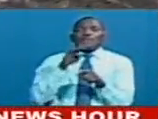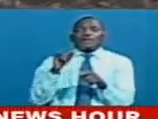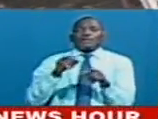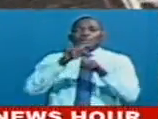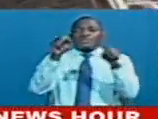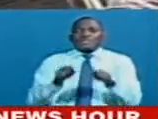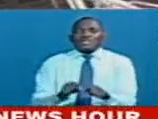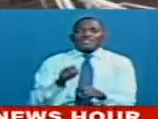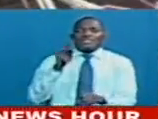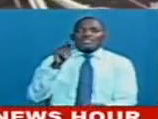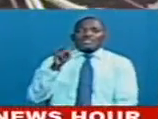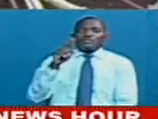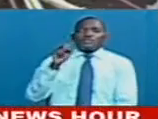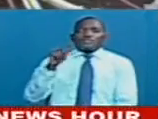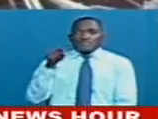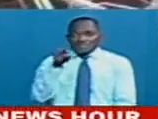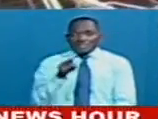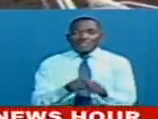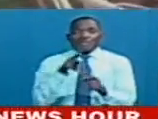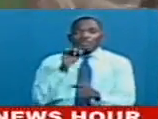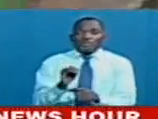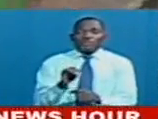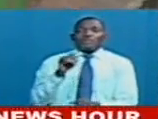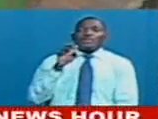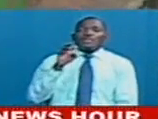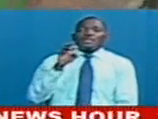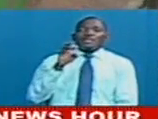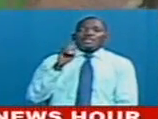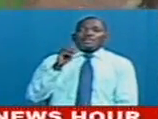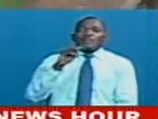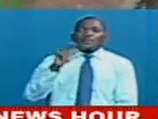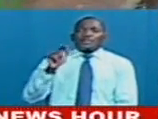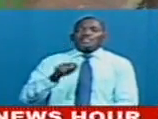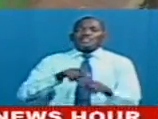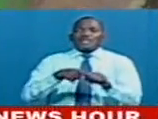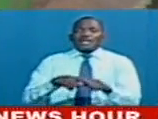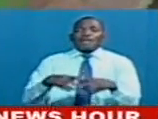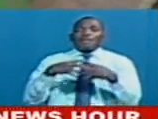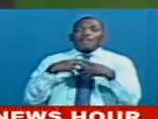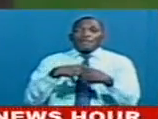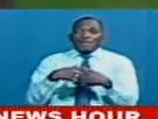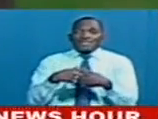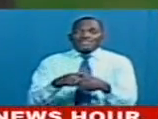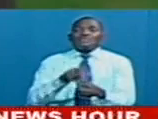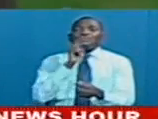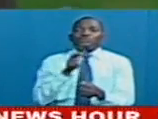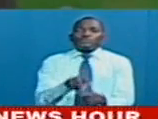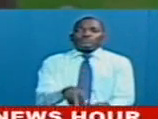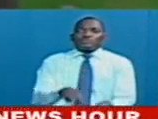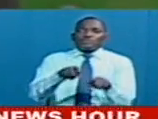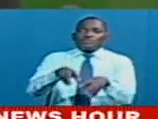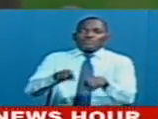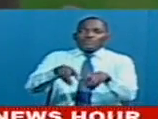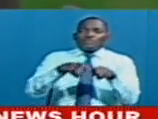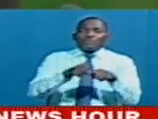Biosystems Engineering of the KNUST, Professor Emmanuel Bobobi, has introduced a prototype mechanical cassava